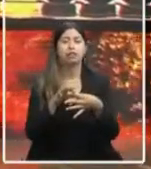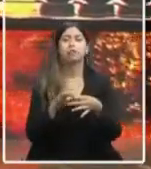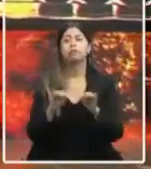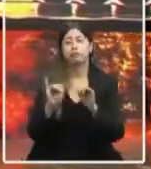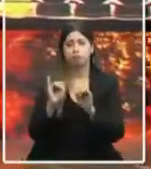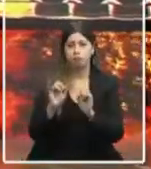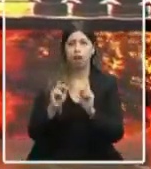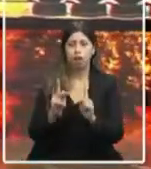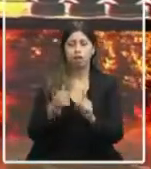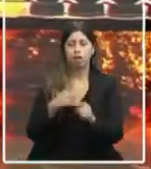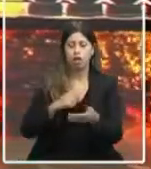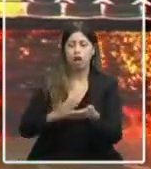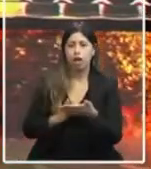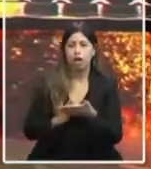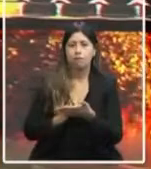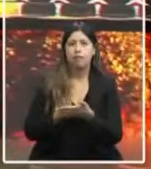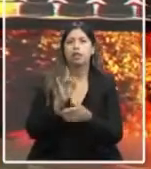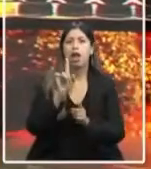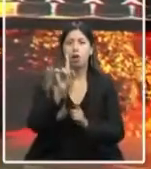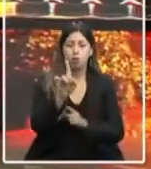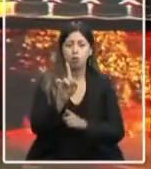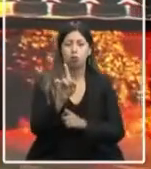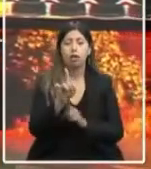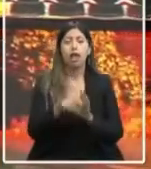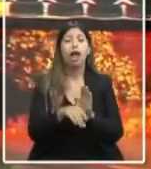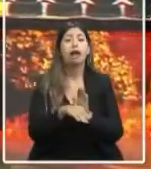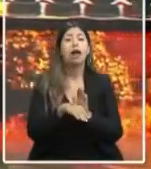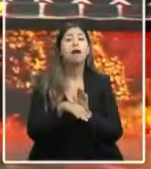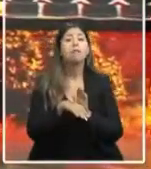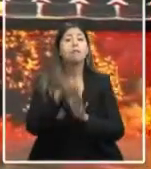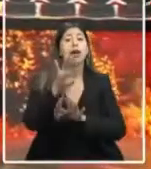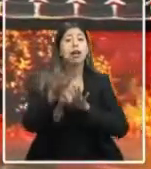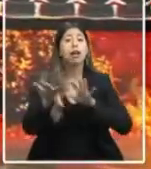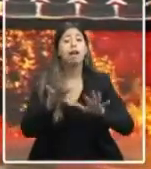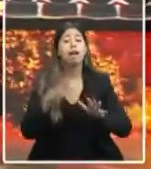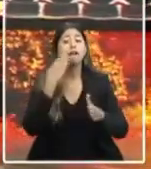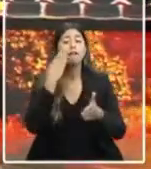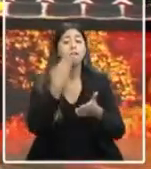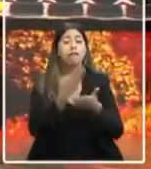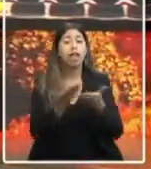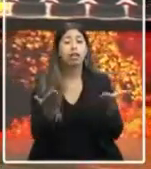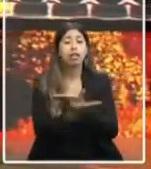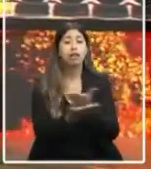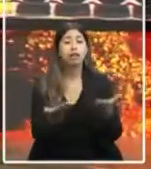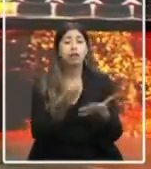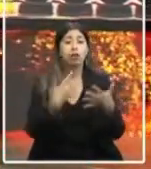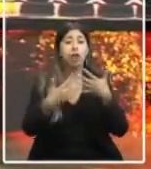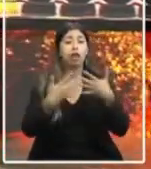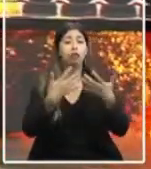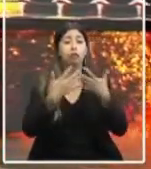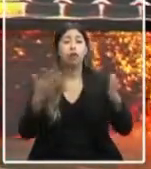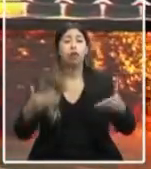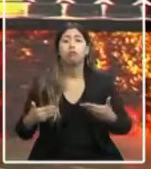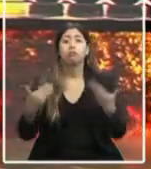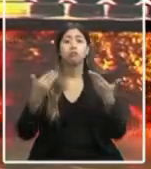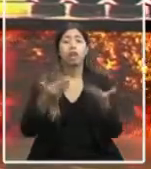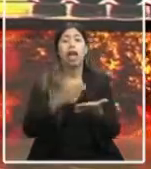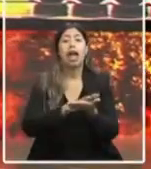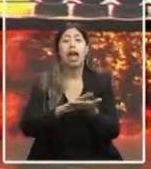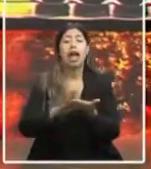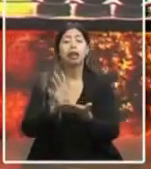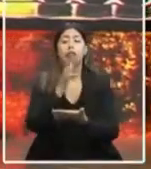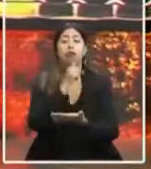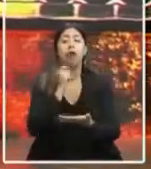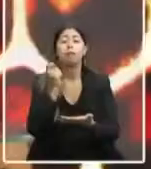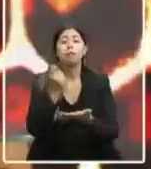and services come free. We don't pay for it. And of course, that's why the demand is very high, exceeds